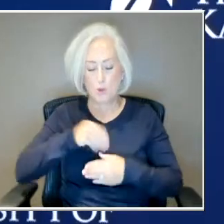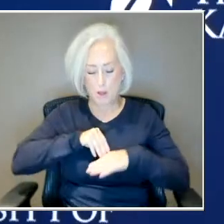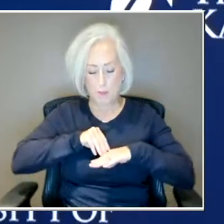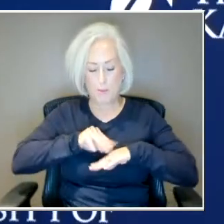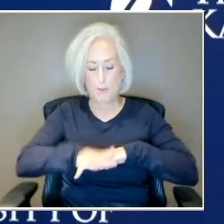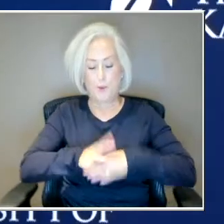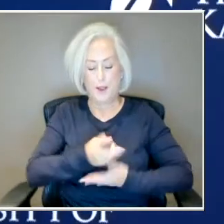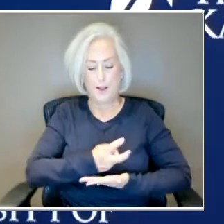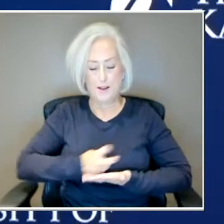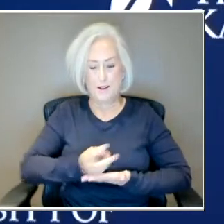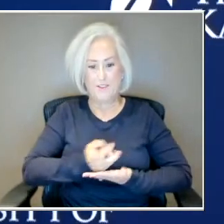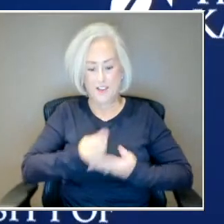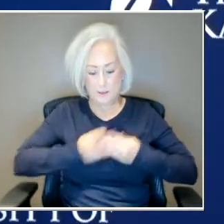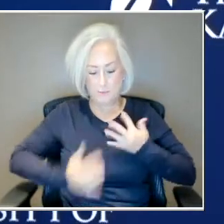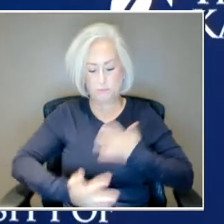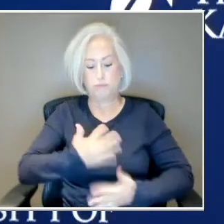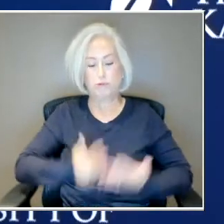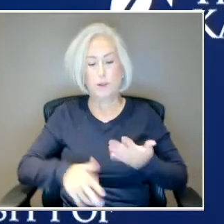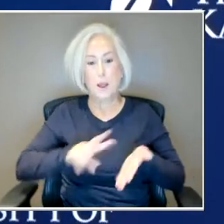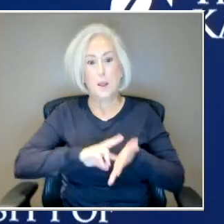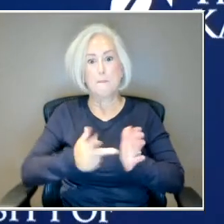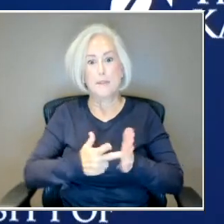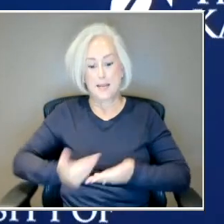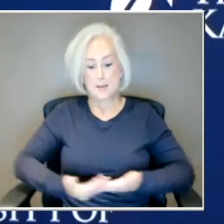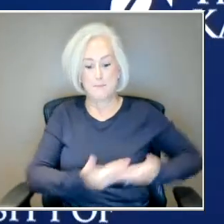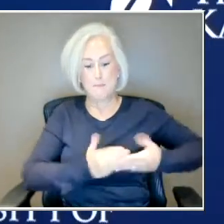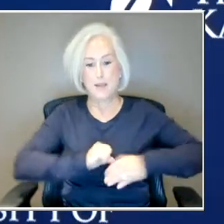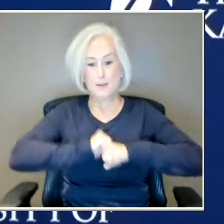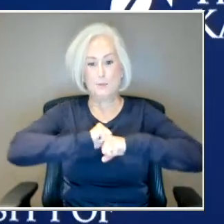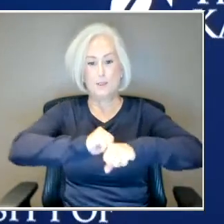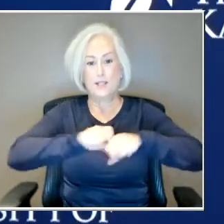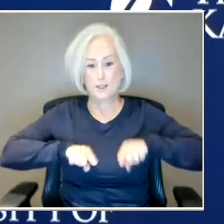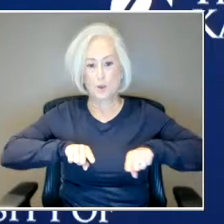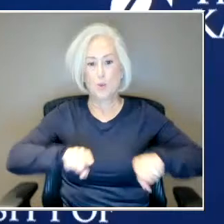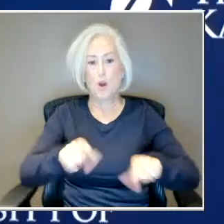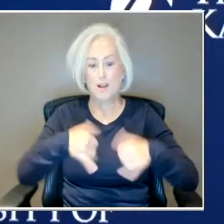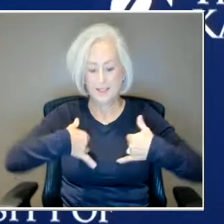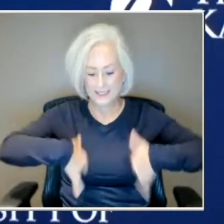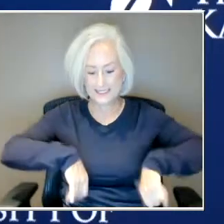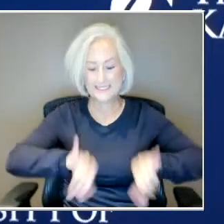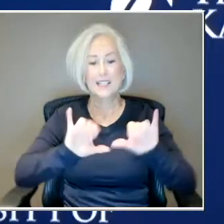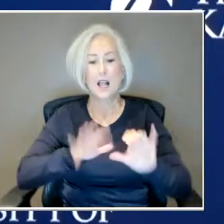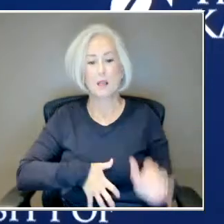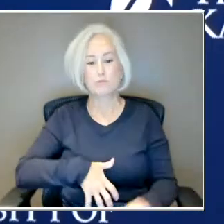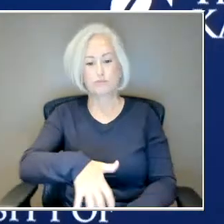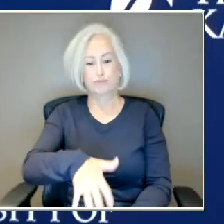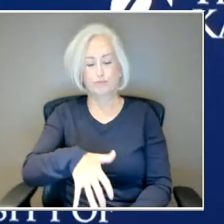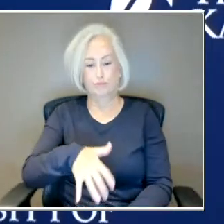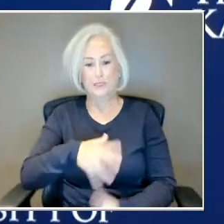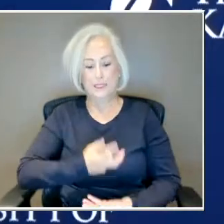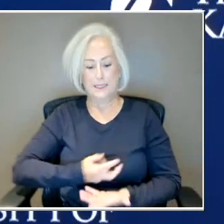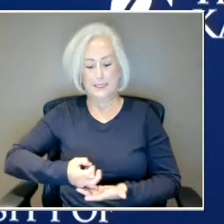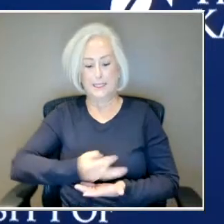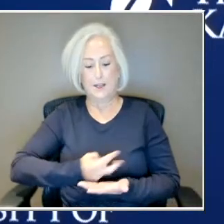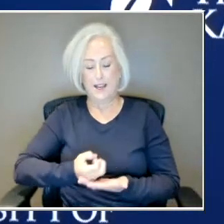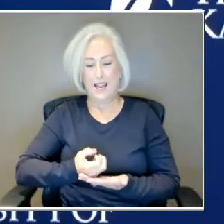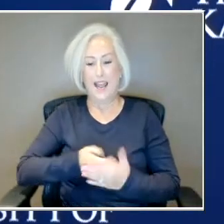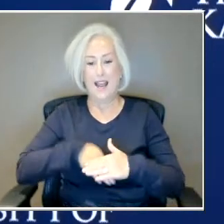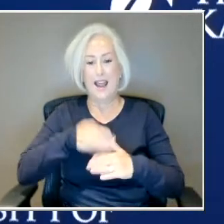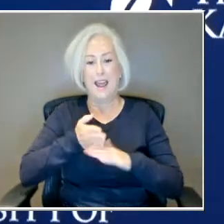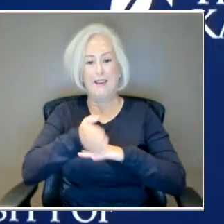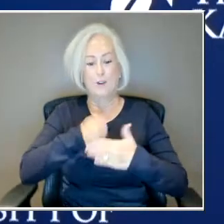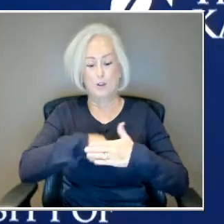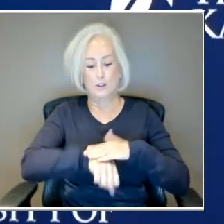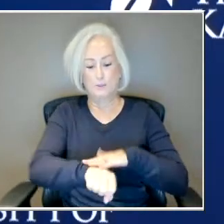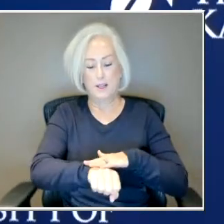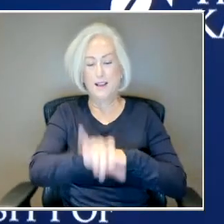fetus. So the baby is protected while they're still in the womb and when they're delivered. That protection lasts about 6